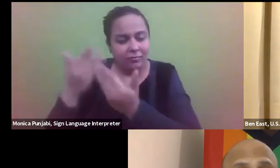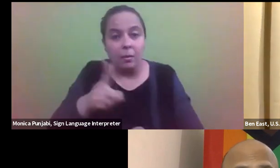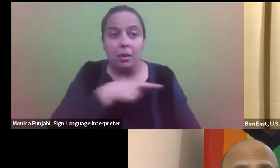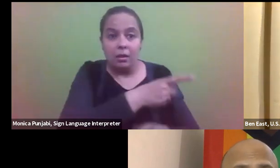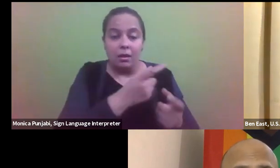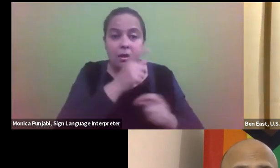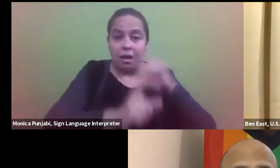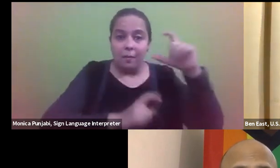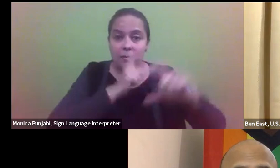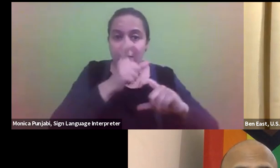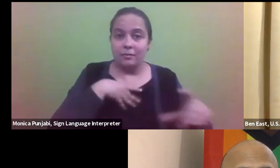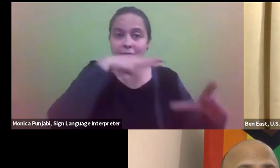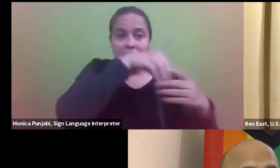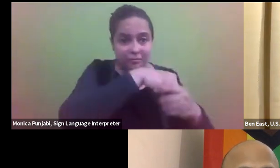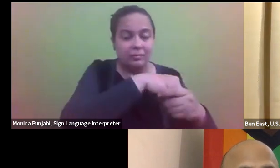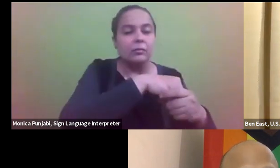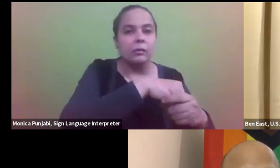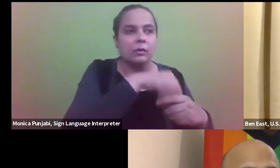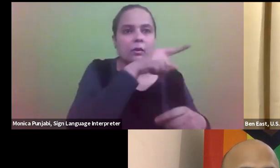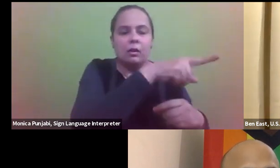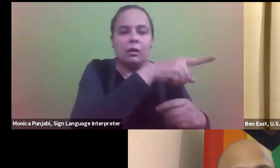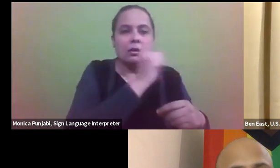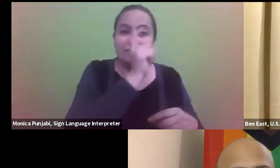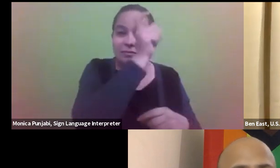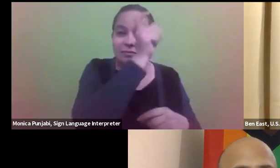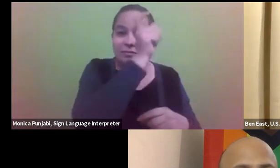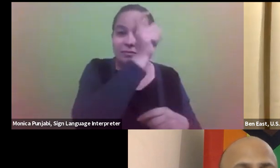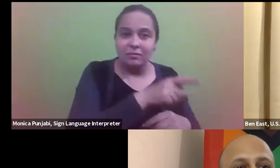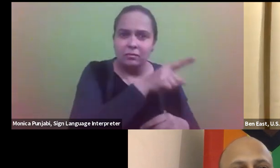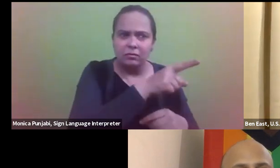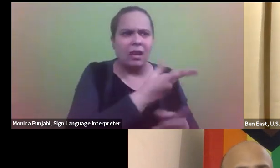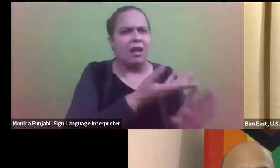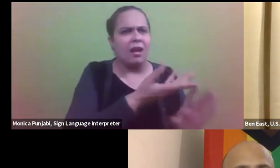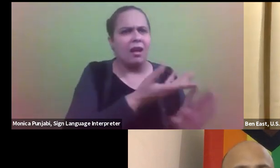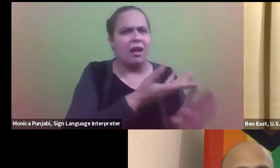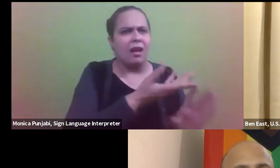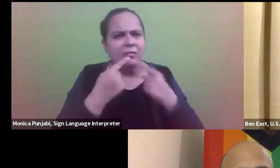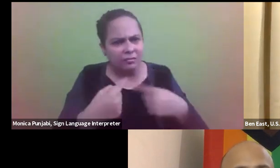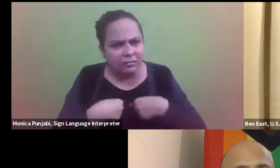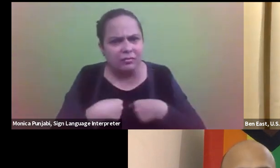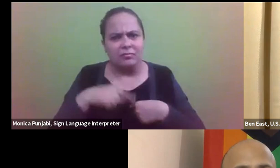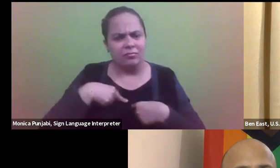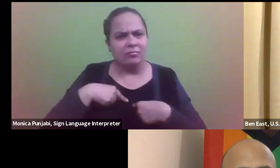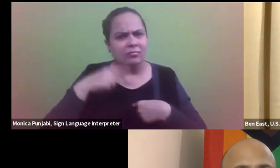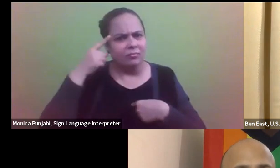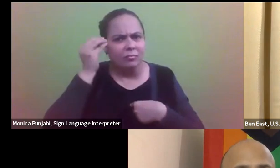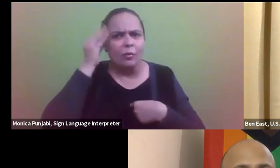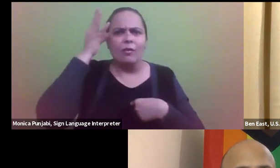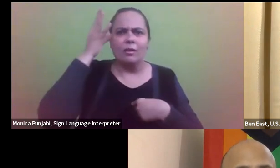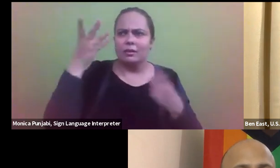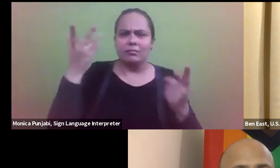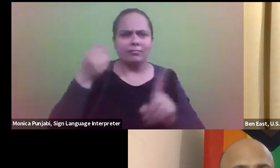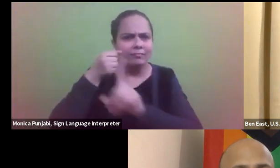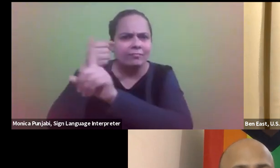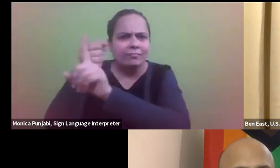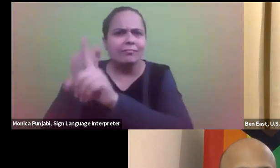when I came out to her as Dalit, she actually said you should have told me earlier. We could have actually started something for